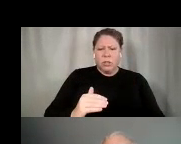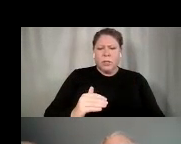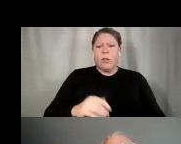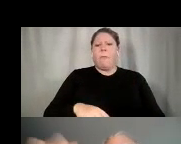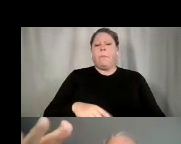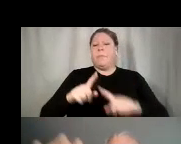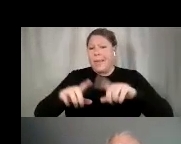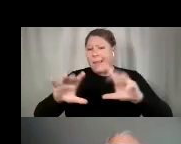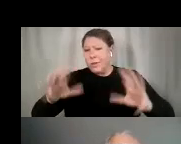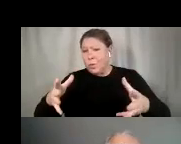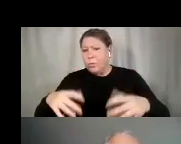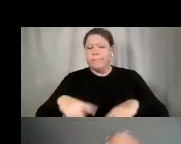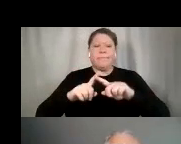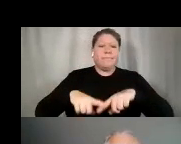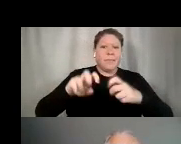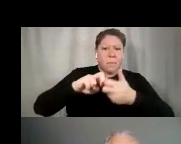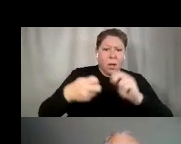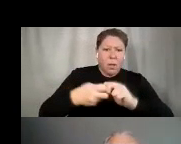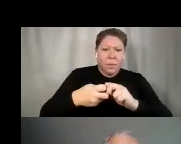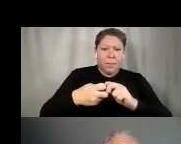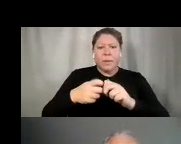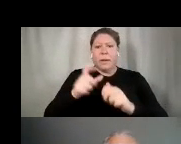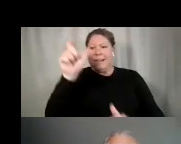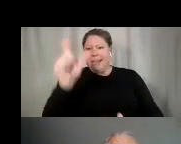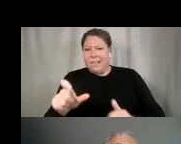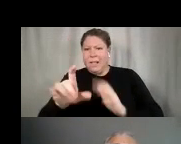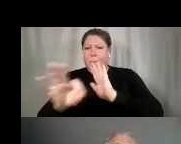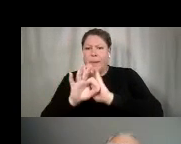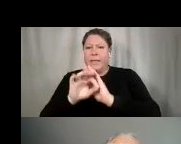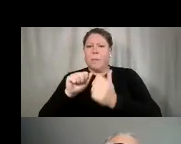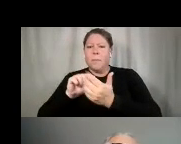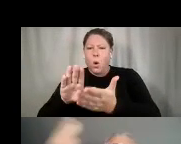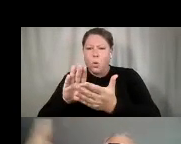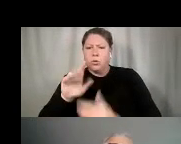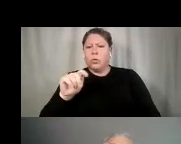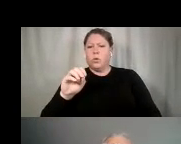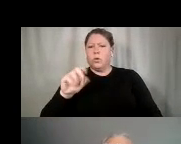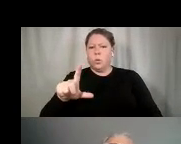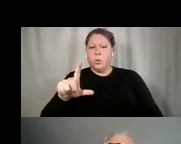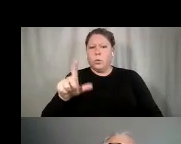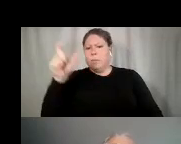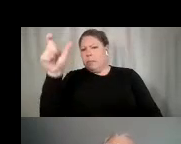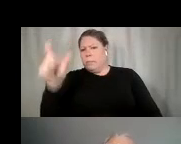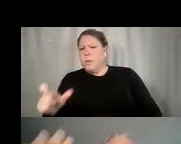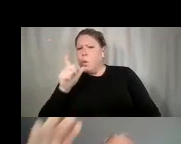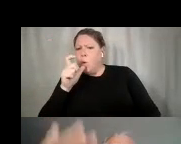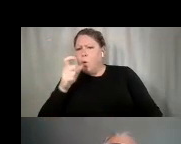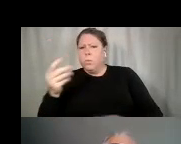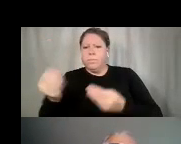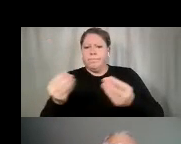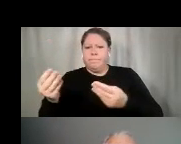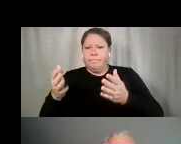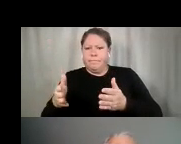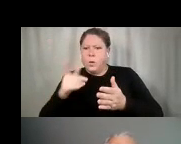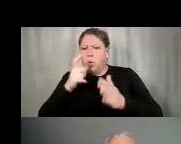of problem, I'll pick the tool or the approach and get that set up. And it's either me or somebody else that's facilitating this. But this is a